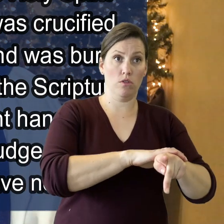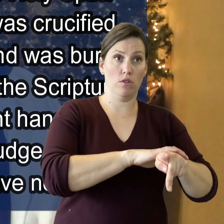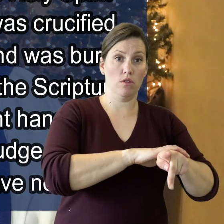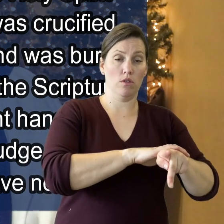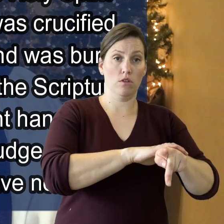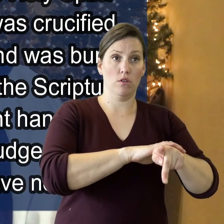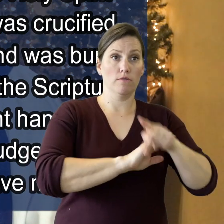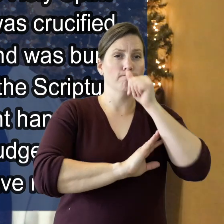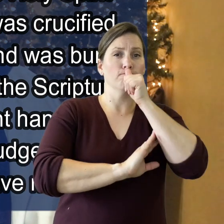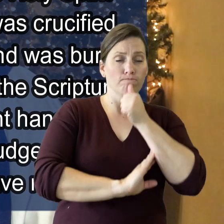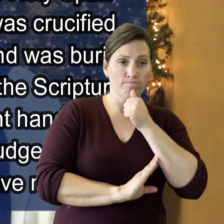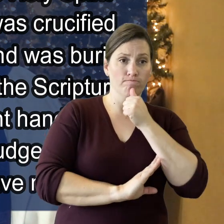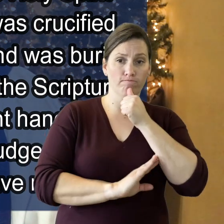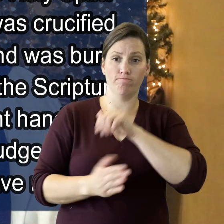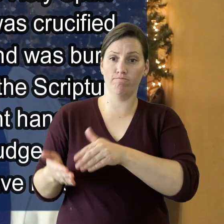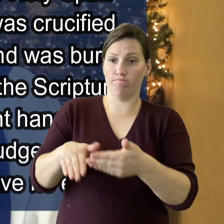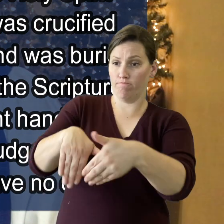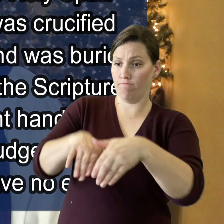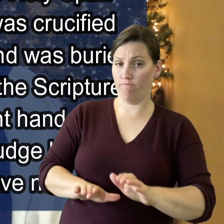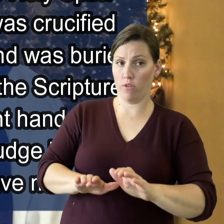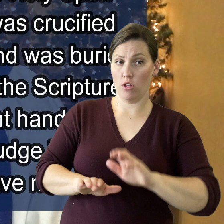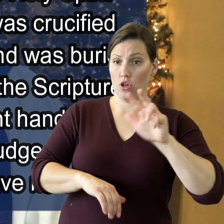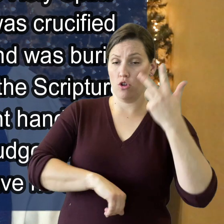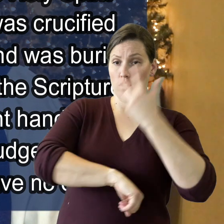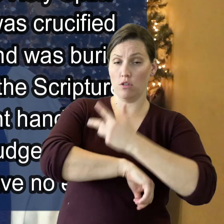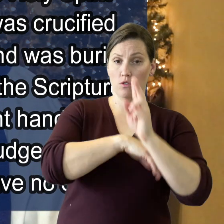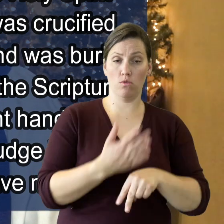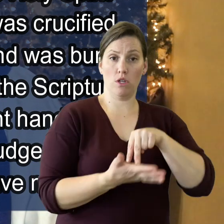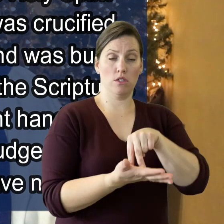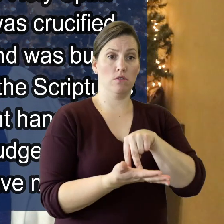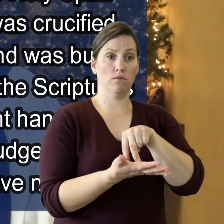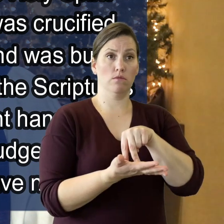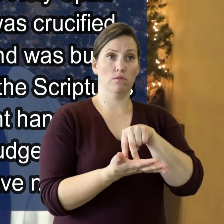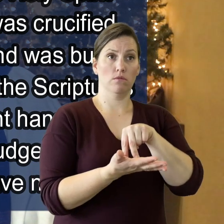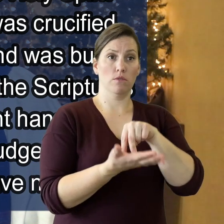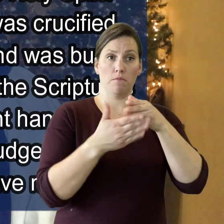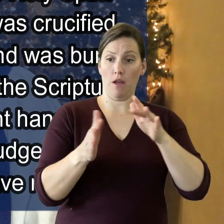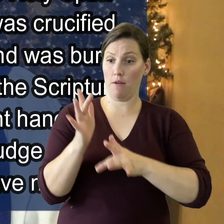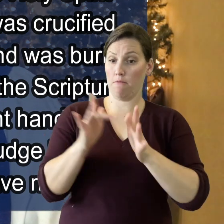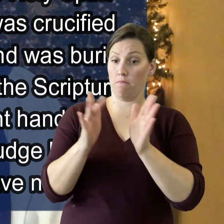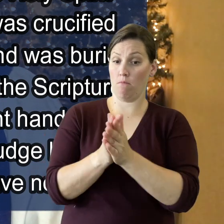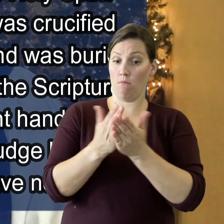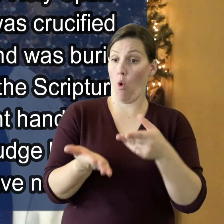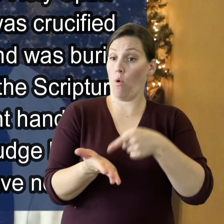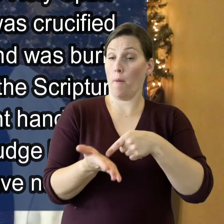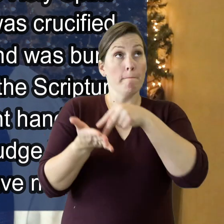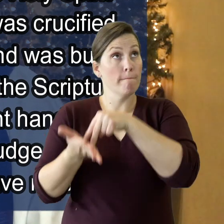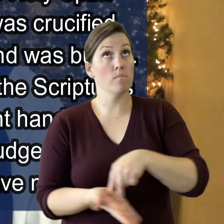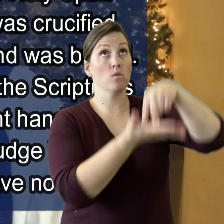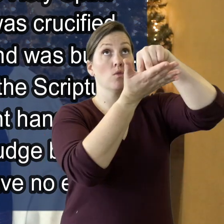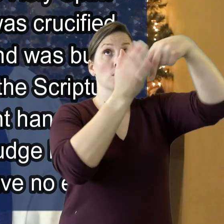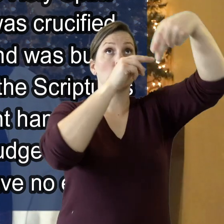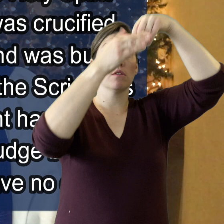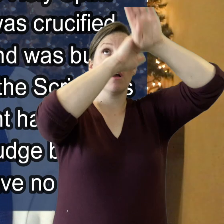Pilate. He suffered and was buried, and the third day he rose again according to the Scriptures, and